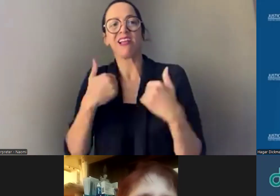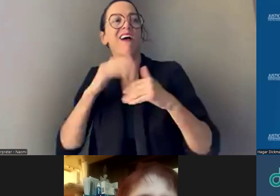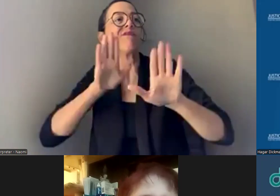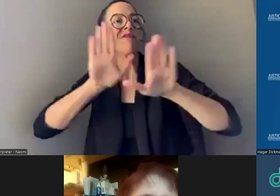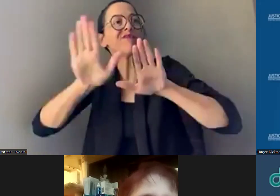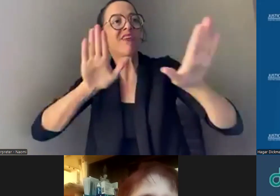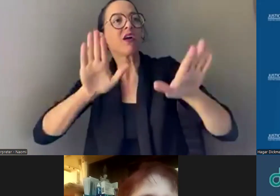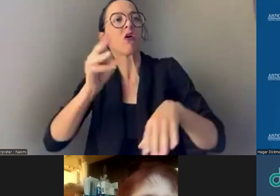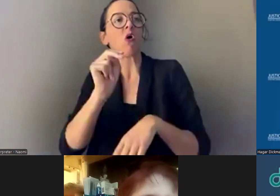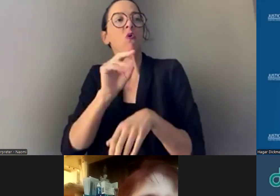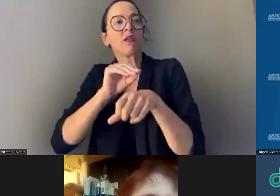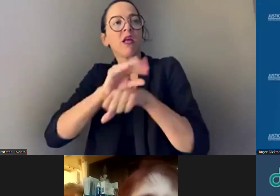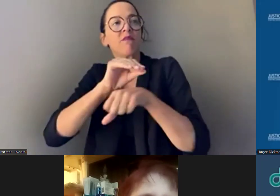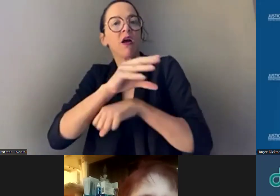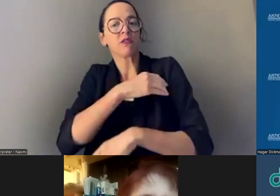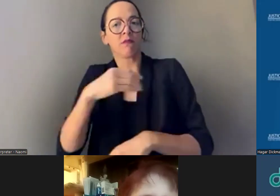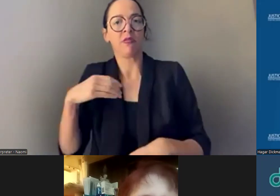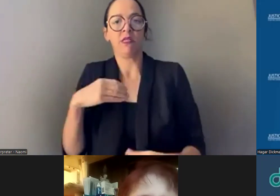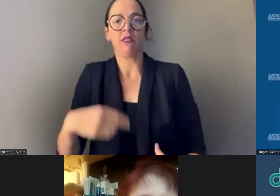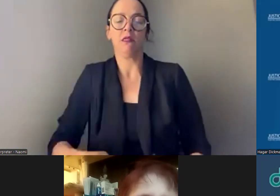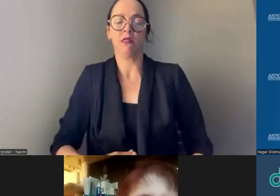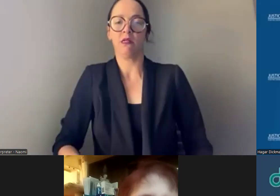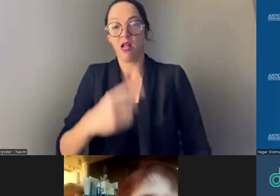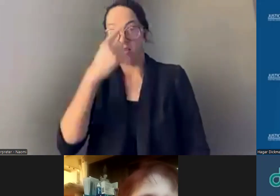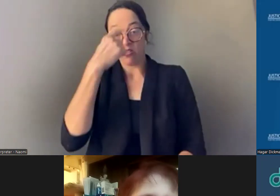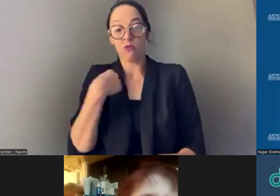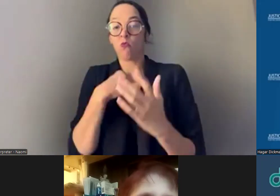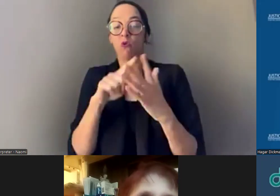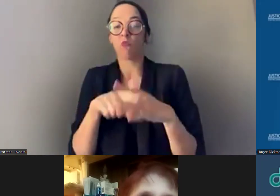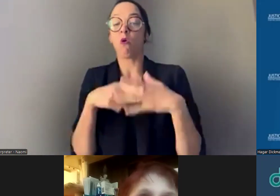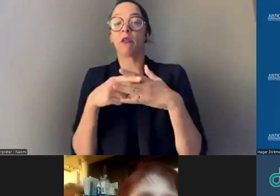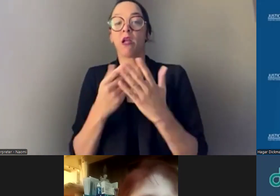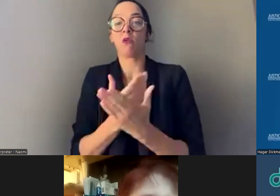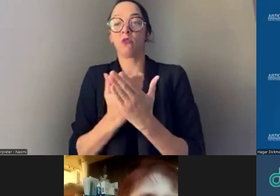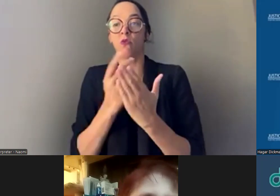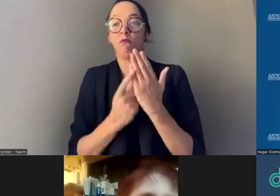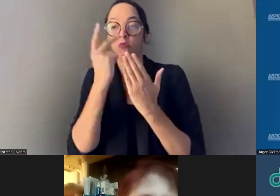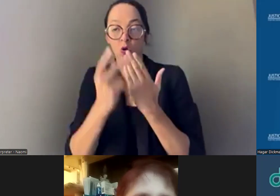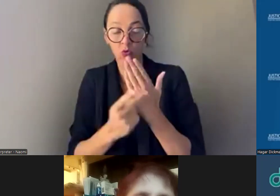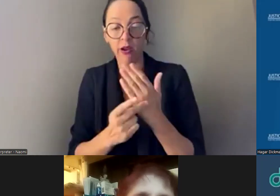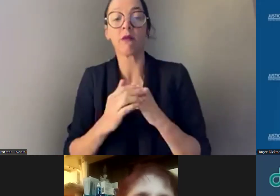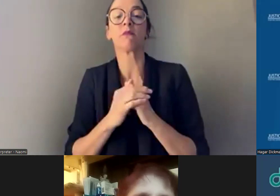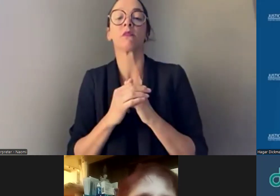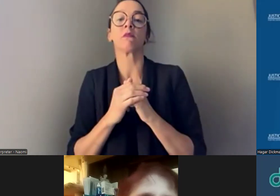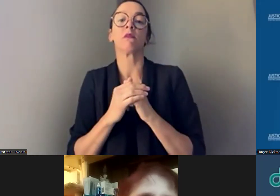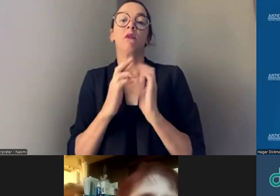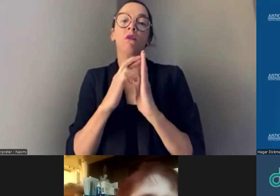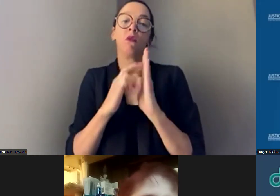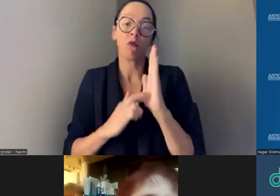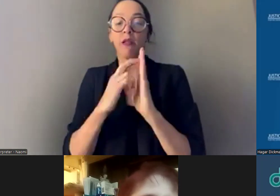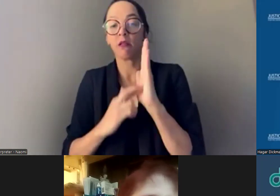think as we're rolling out new programs and regulations and rules and things like that,